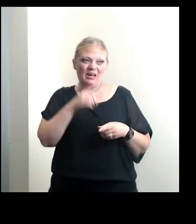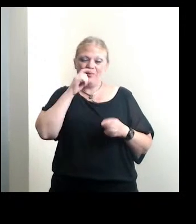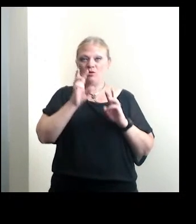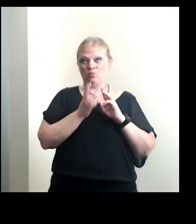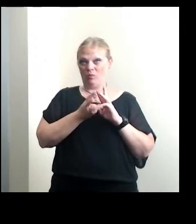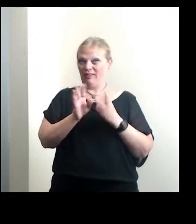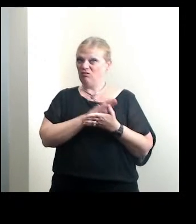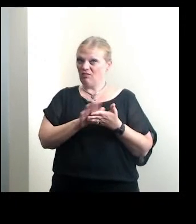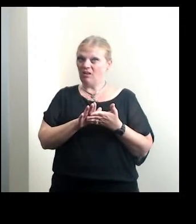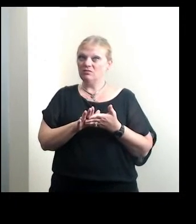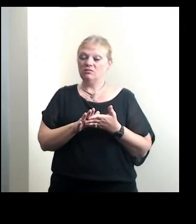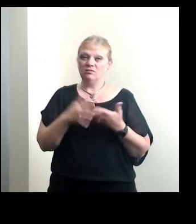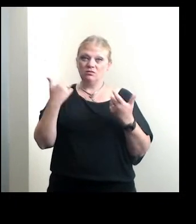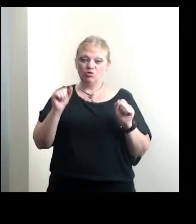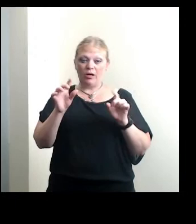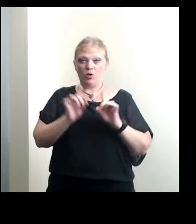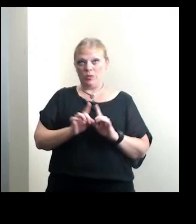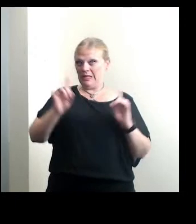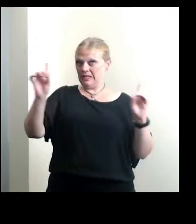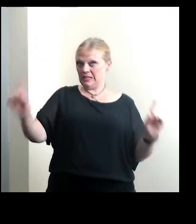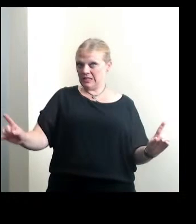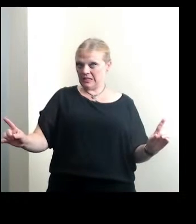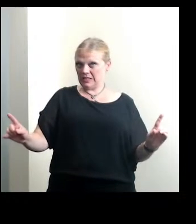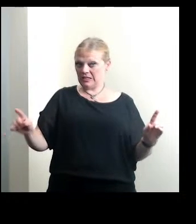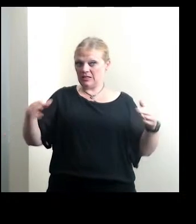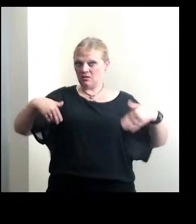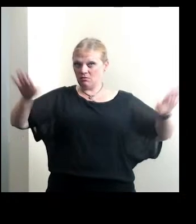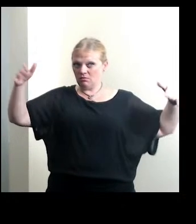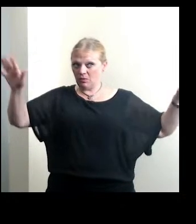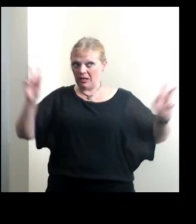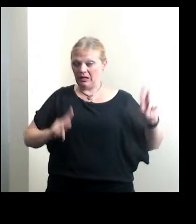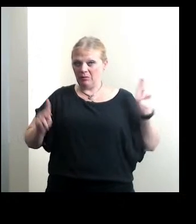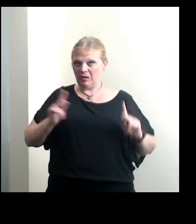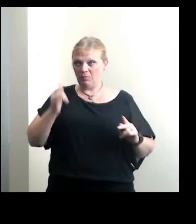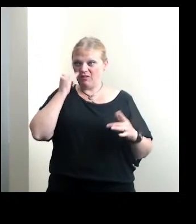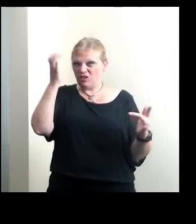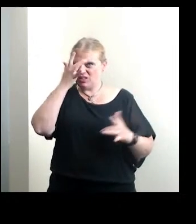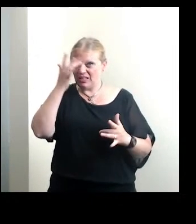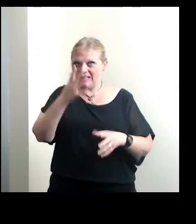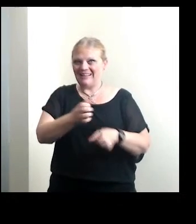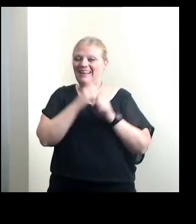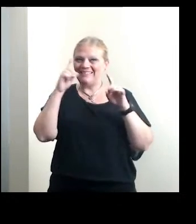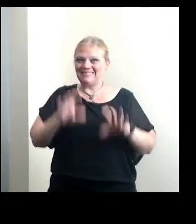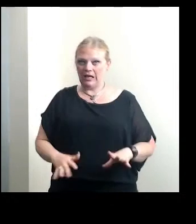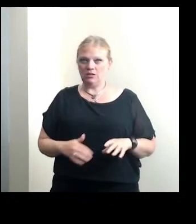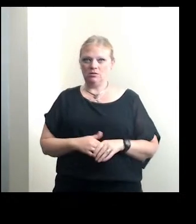weather's warm. Try to distance. Stay away from people when you're sick and get a test.